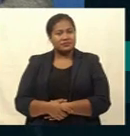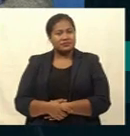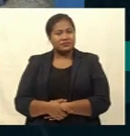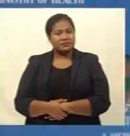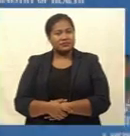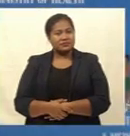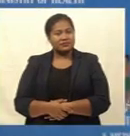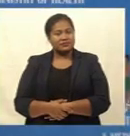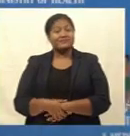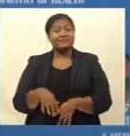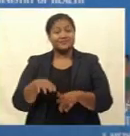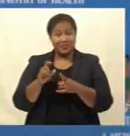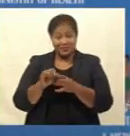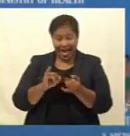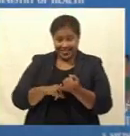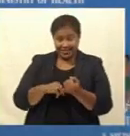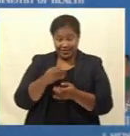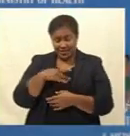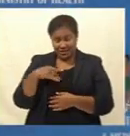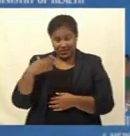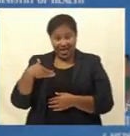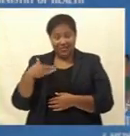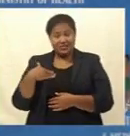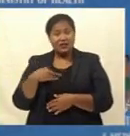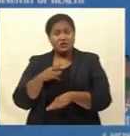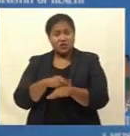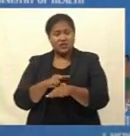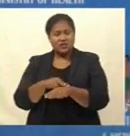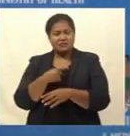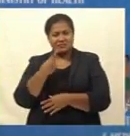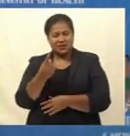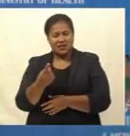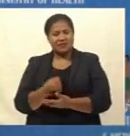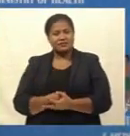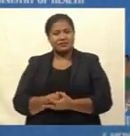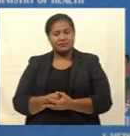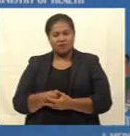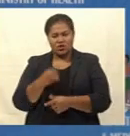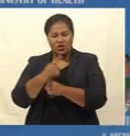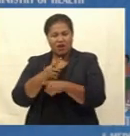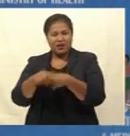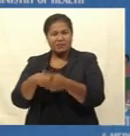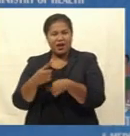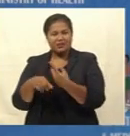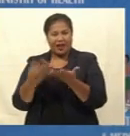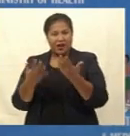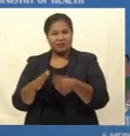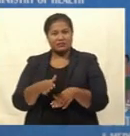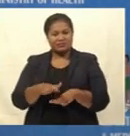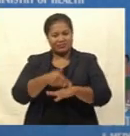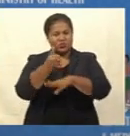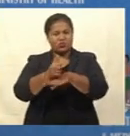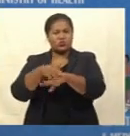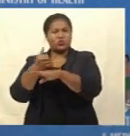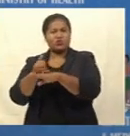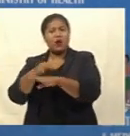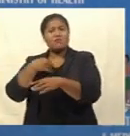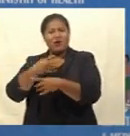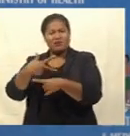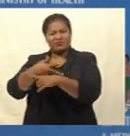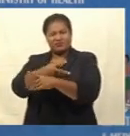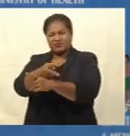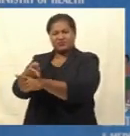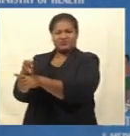Edwin, Permanent Secretary for the Ministry of Health, Dr. James Fong, today highlighted that they are setting up more CCTV cameras